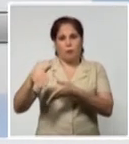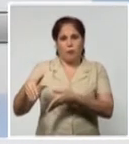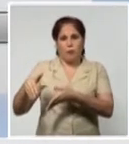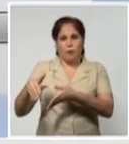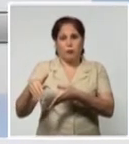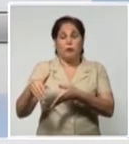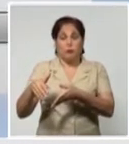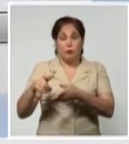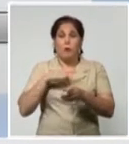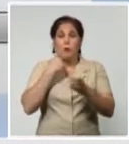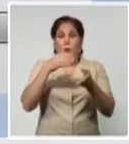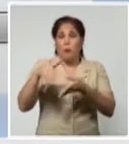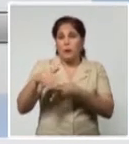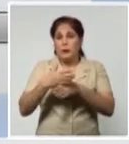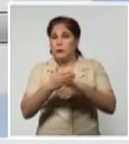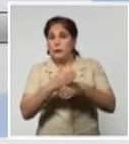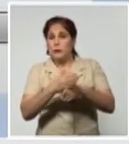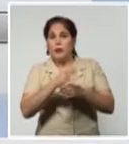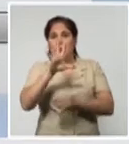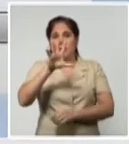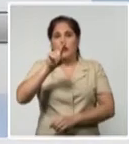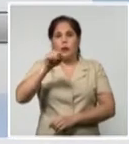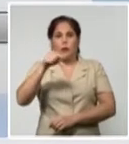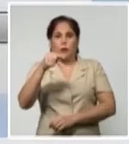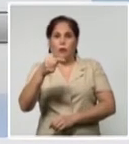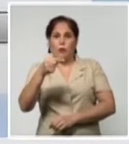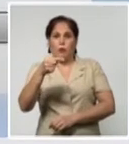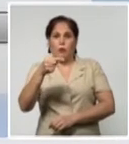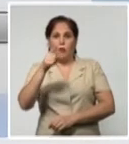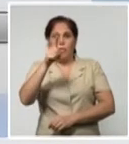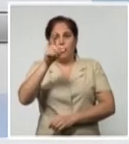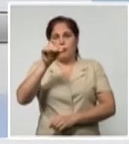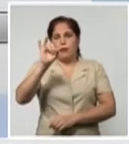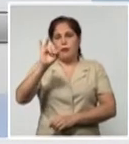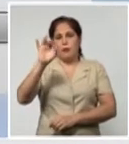215,737 deaths, for a lethality of